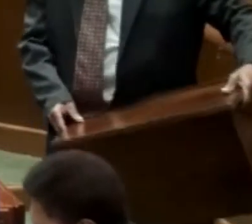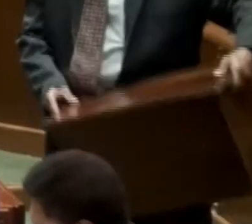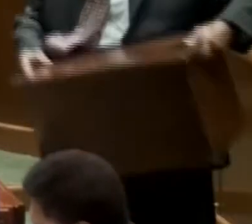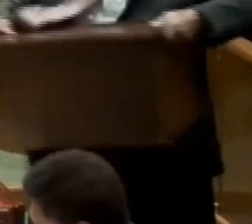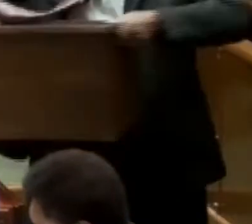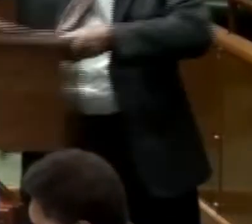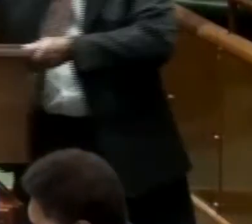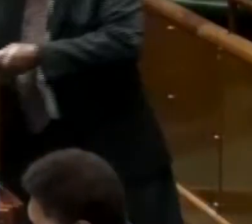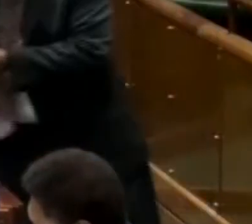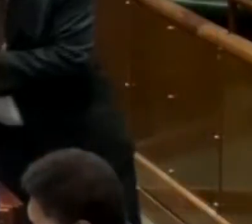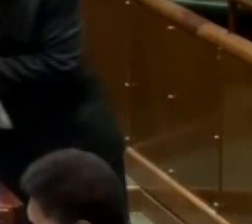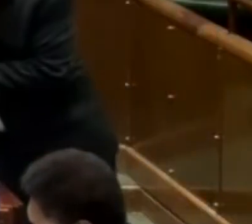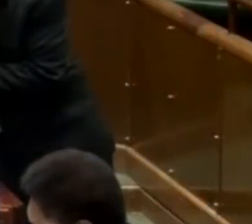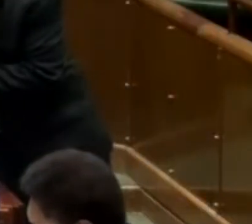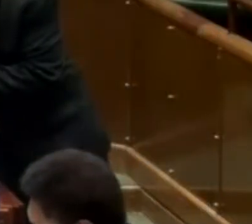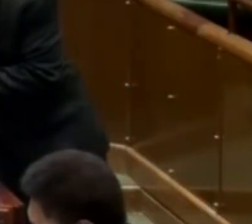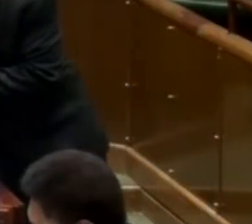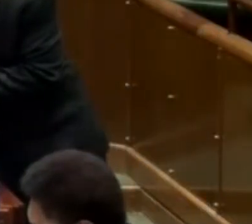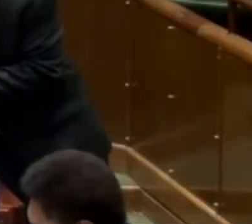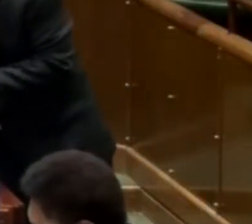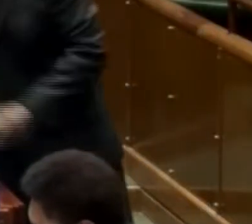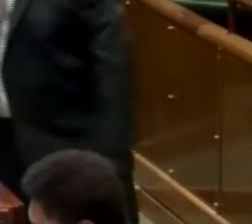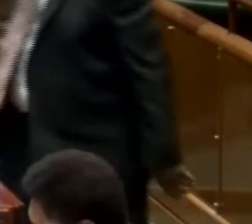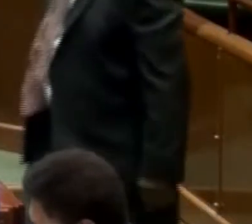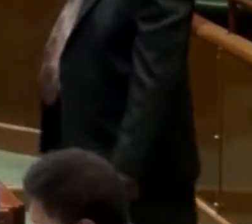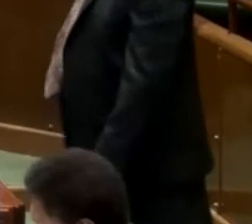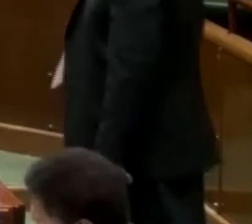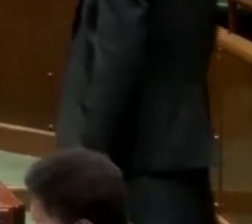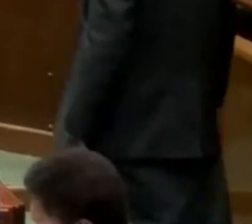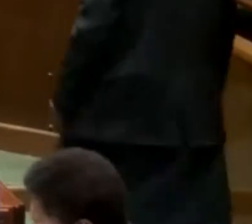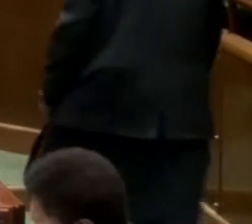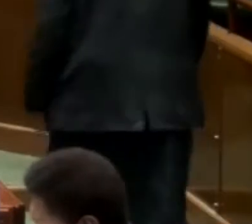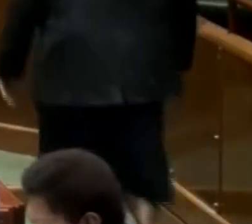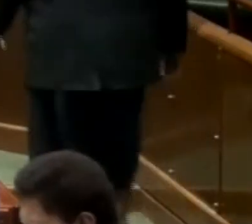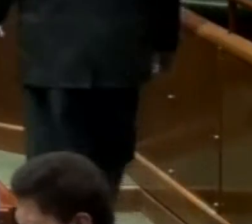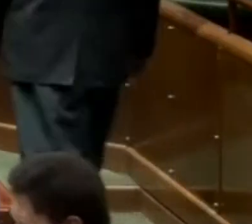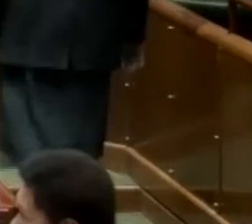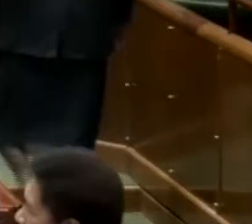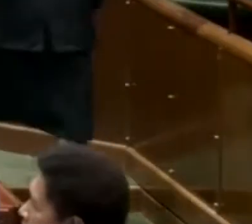speak on his motion. You have the floor, sir.